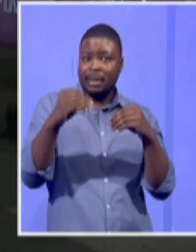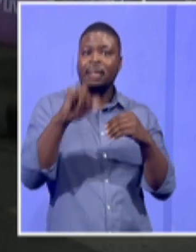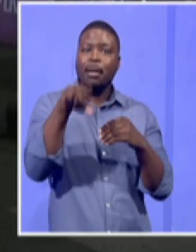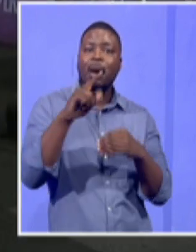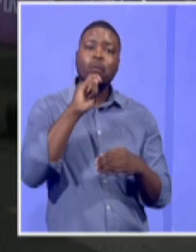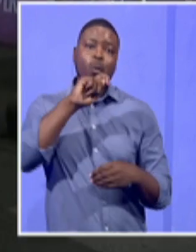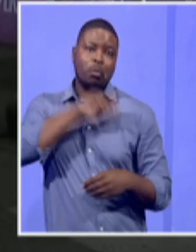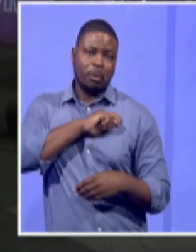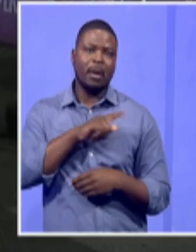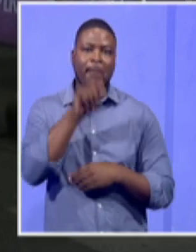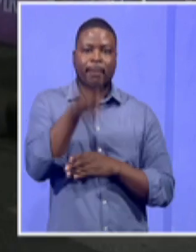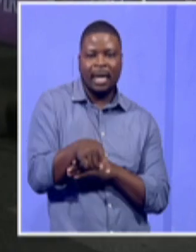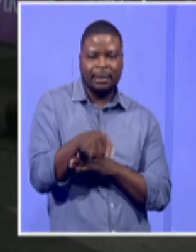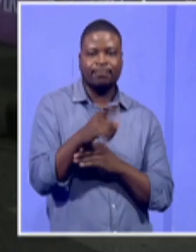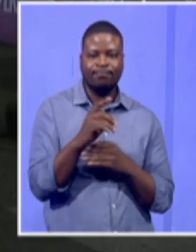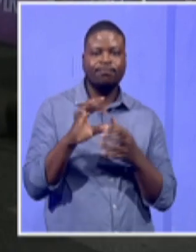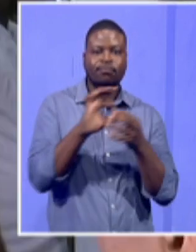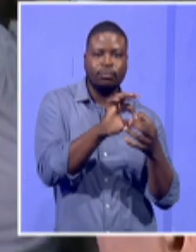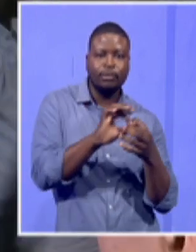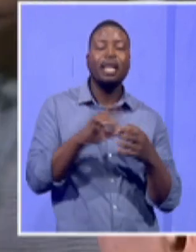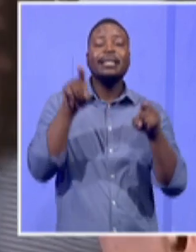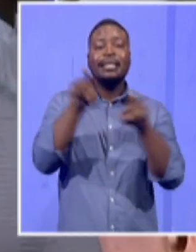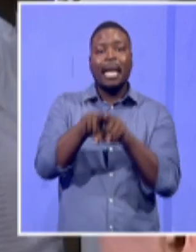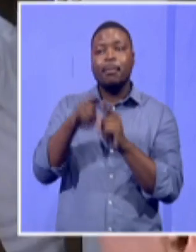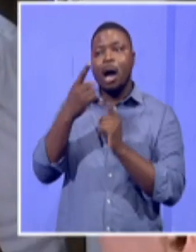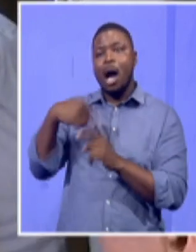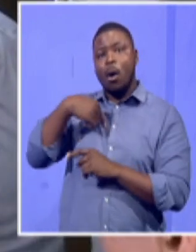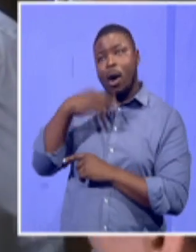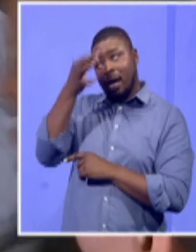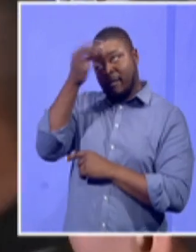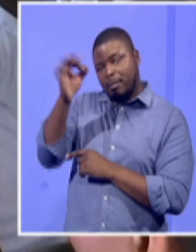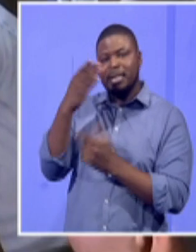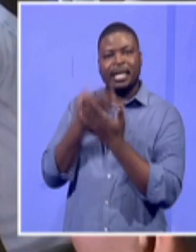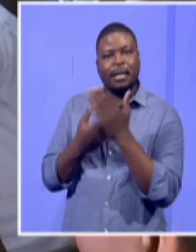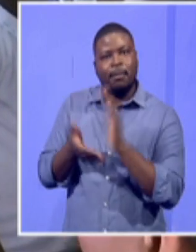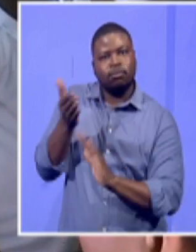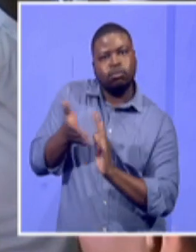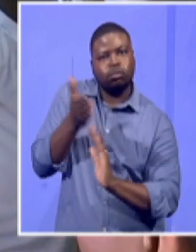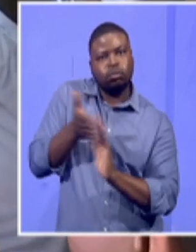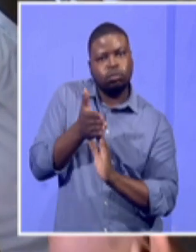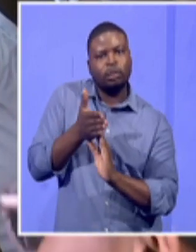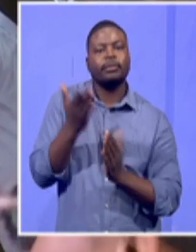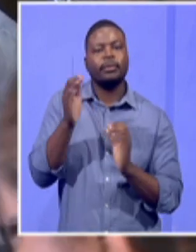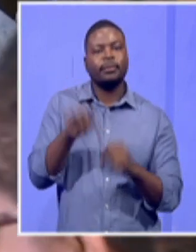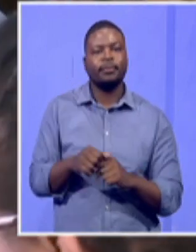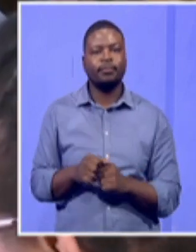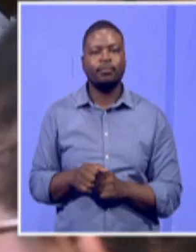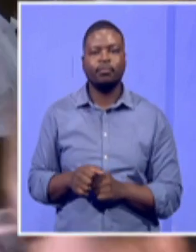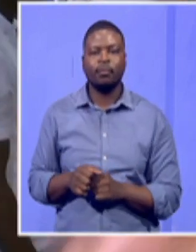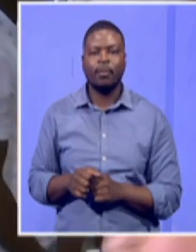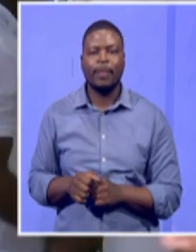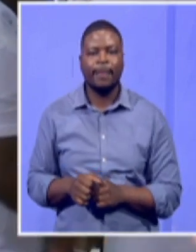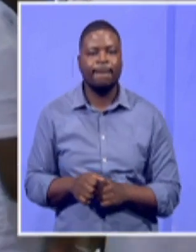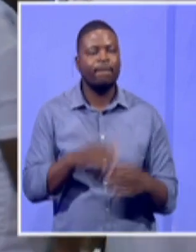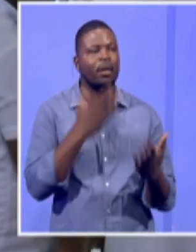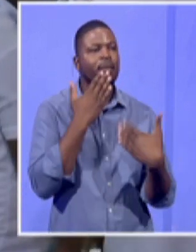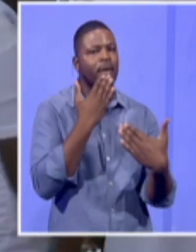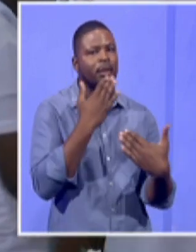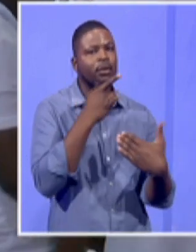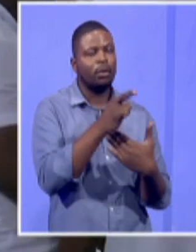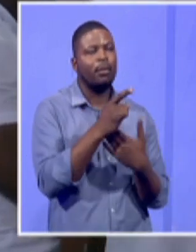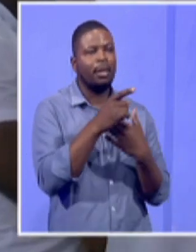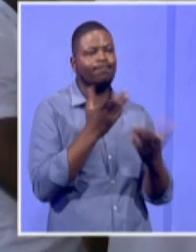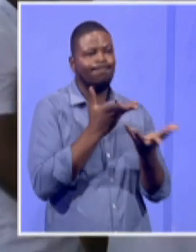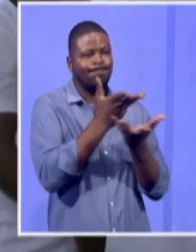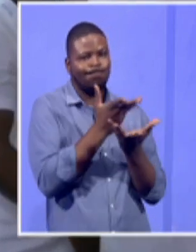order for our government to work in our country at large. Luvo, thank you so much for speaking to us, Mr. Gwiliza. We really, really do appreciate it. That there,